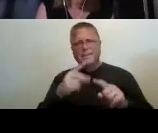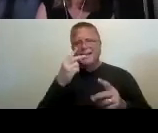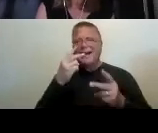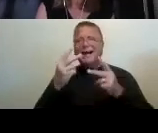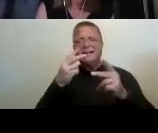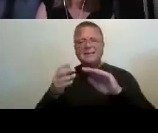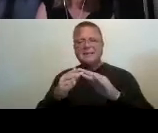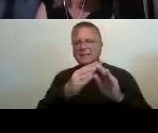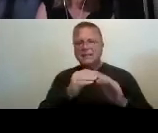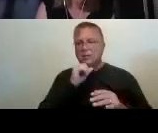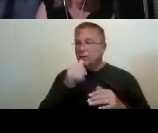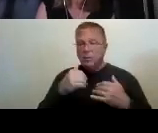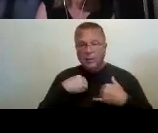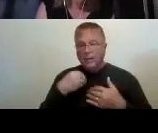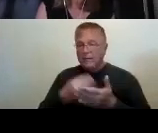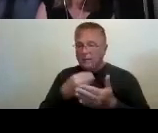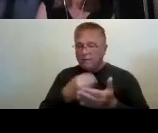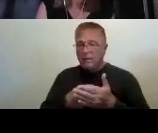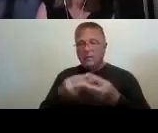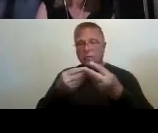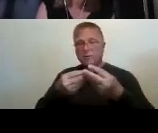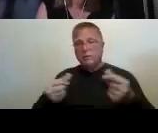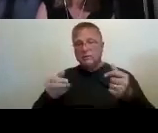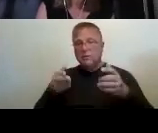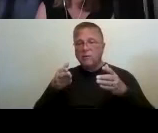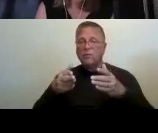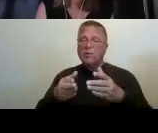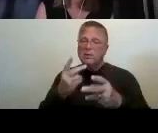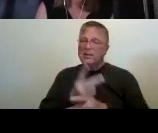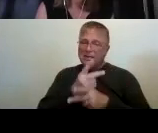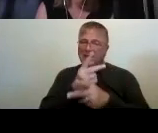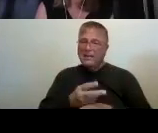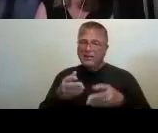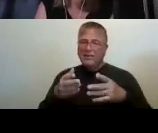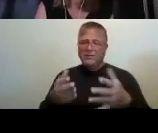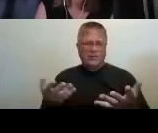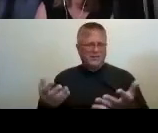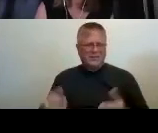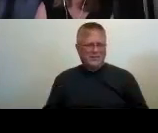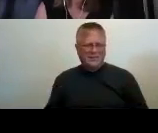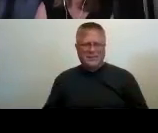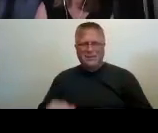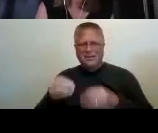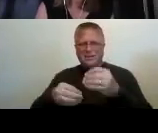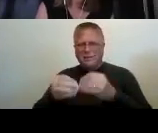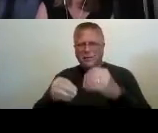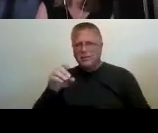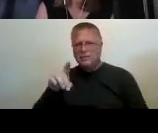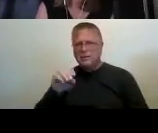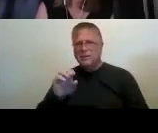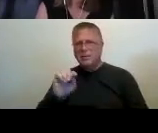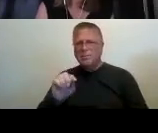I see a city that doesn't have funding to even salt the roads and take care of them, to even fix